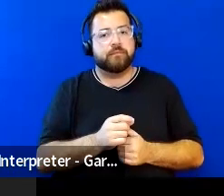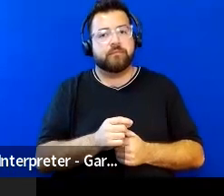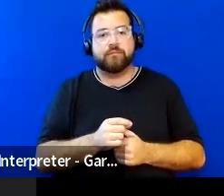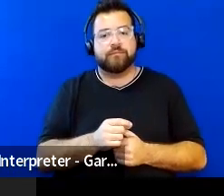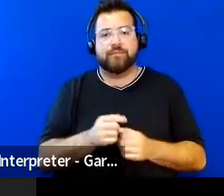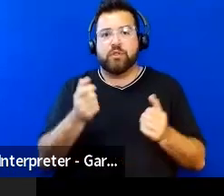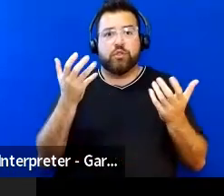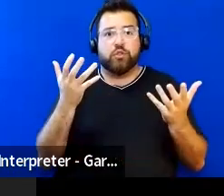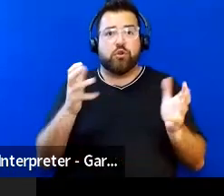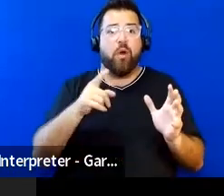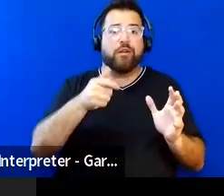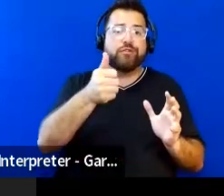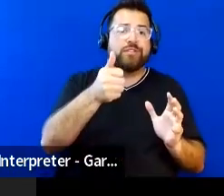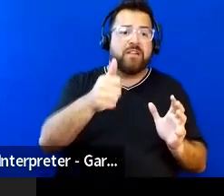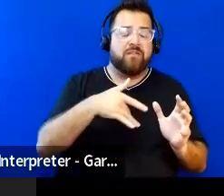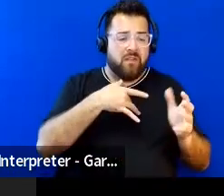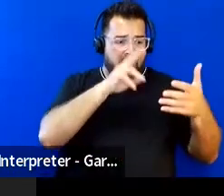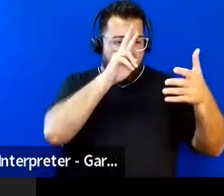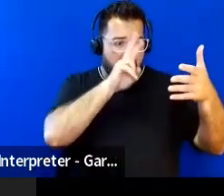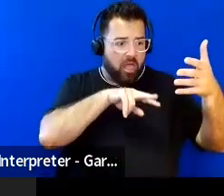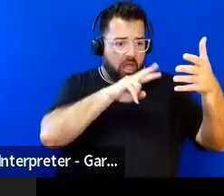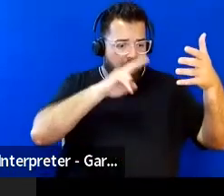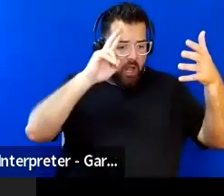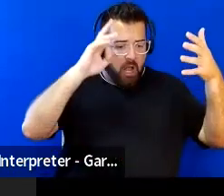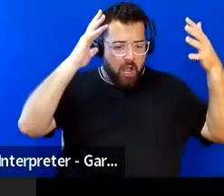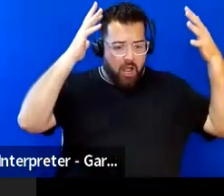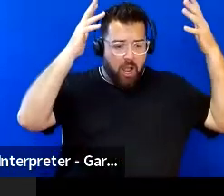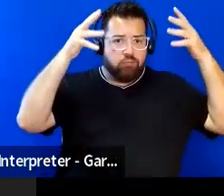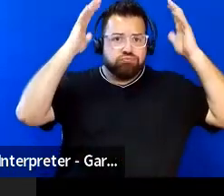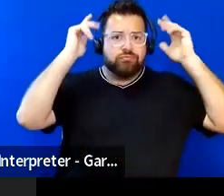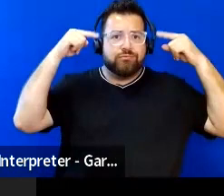yourself crazy on the Google Advanced Search. My